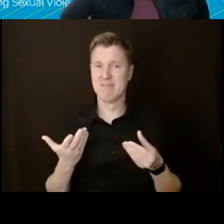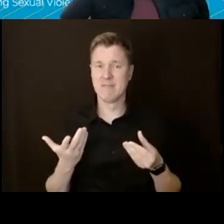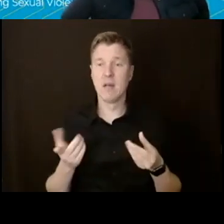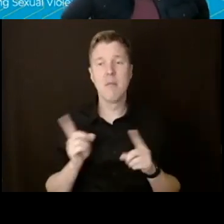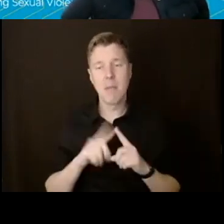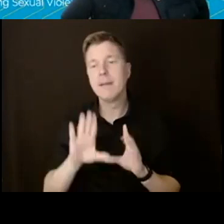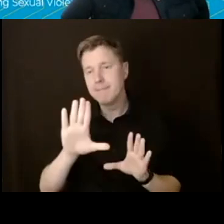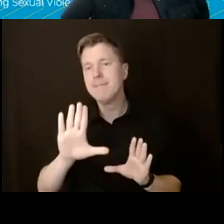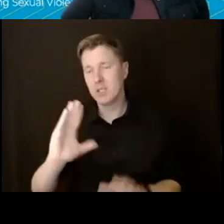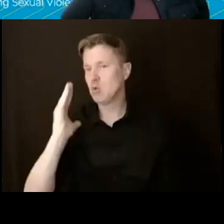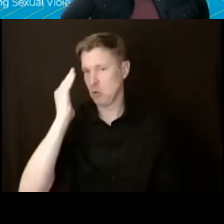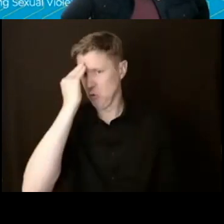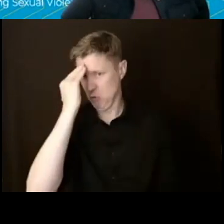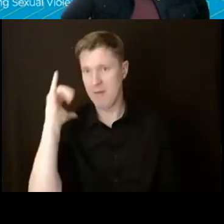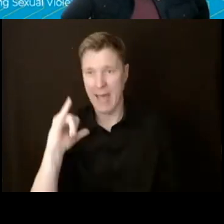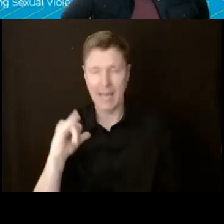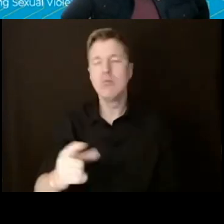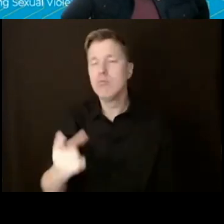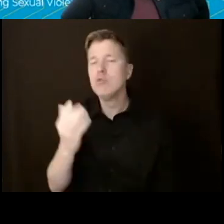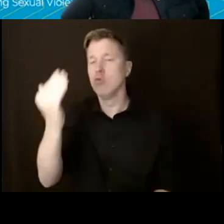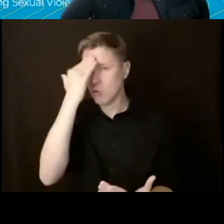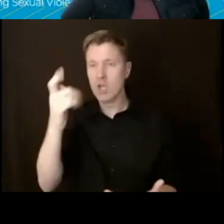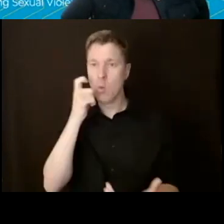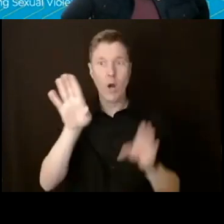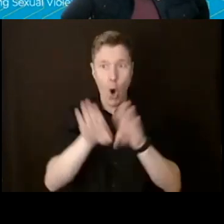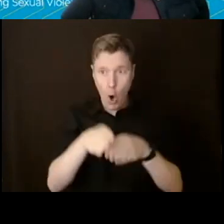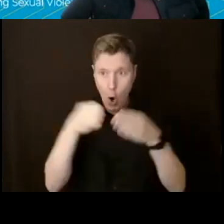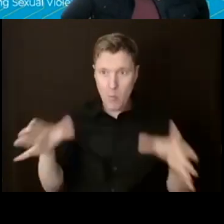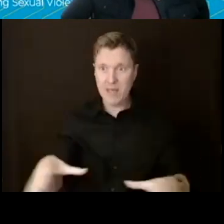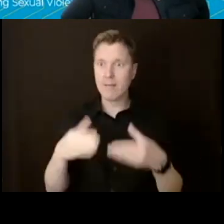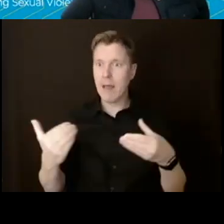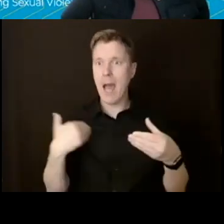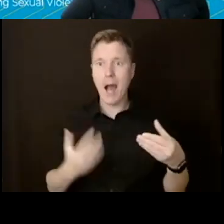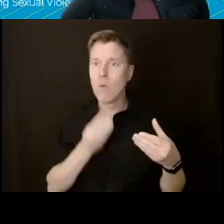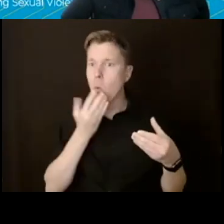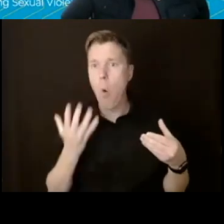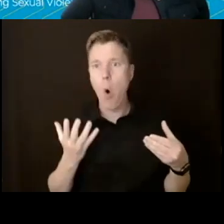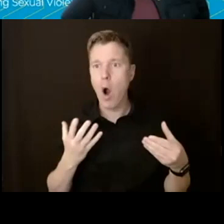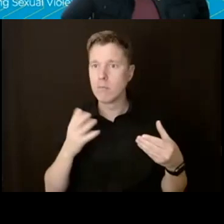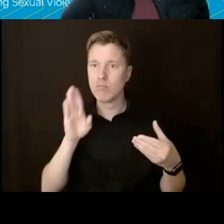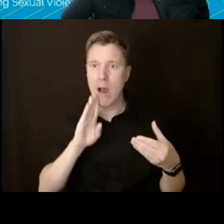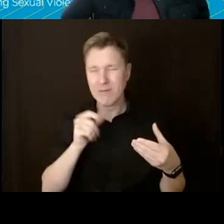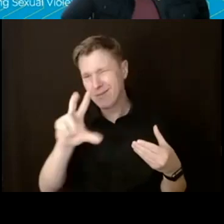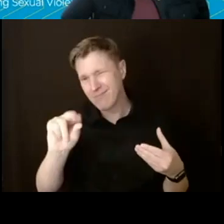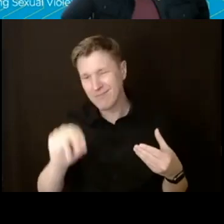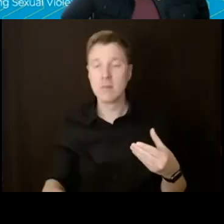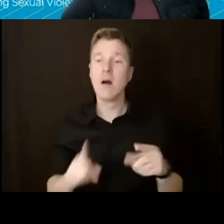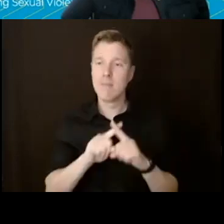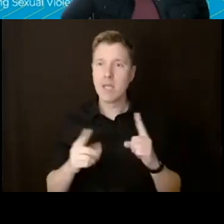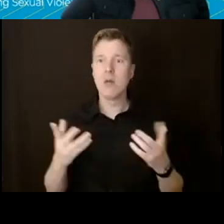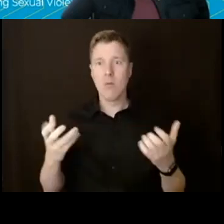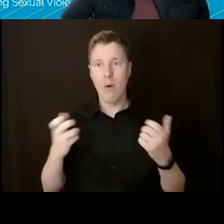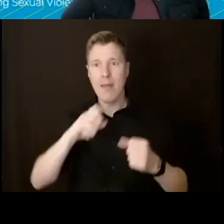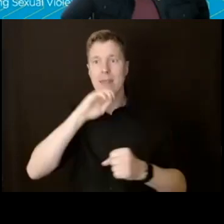delusion. You didn't think you were just going to pull out warm, gooey, fudgy deliciousness, but what you bought was the promise